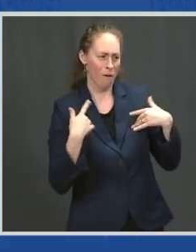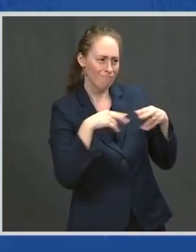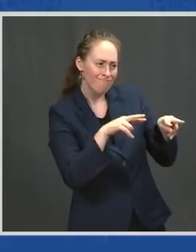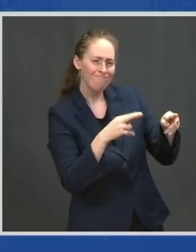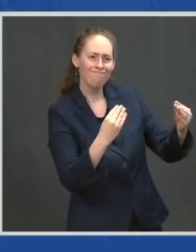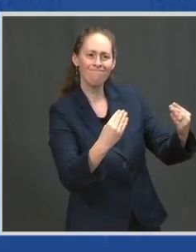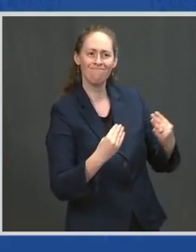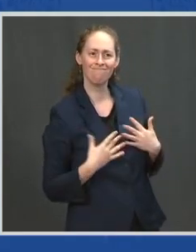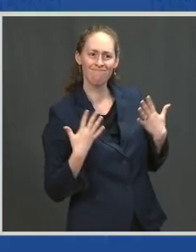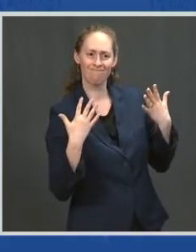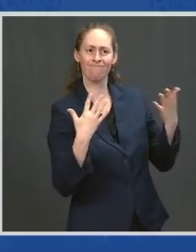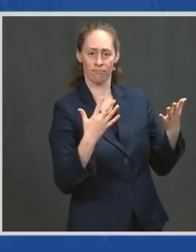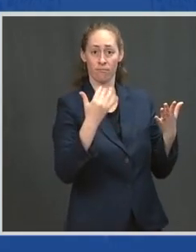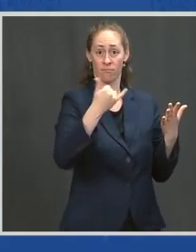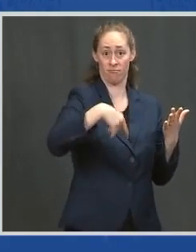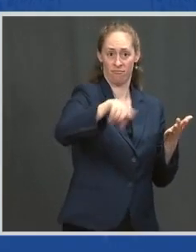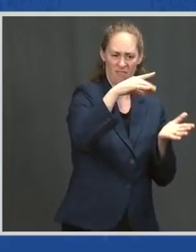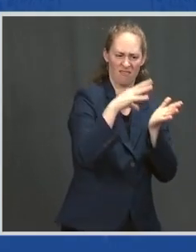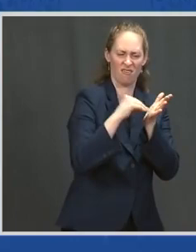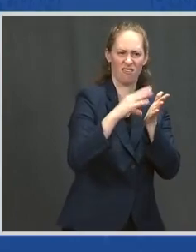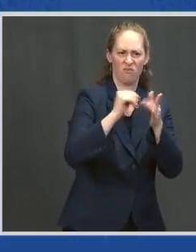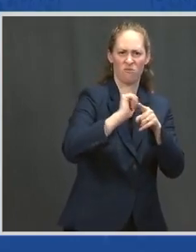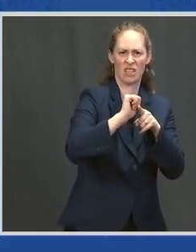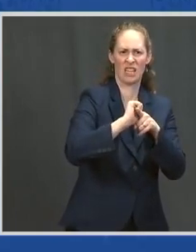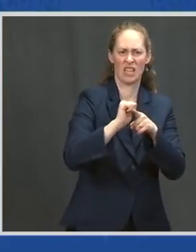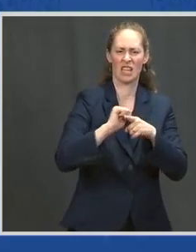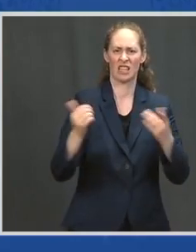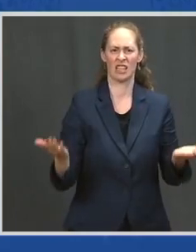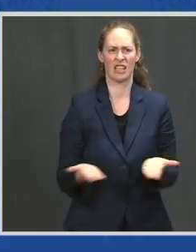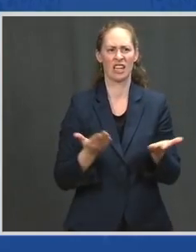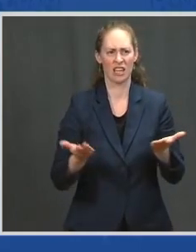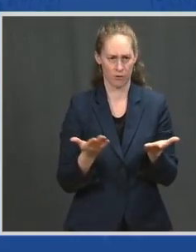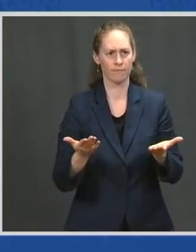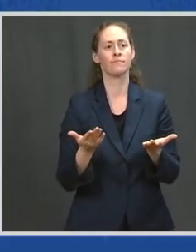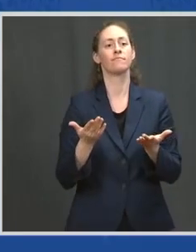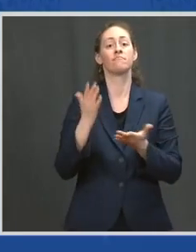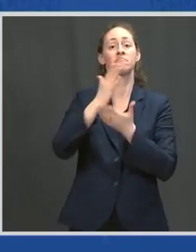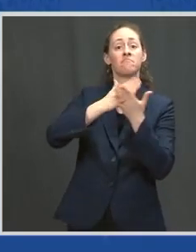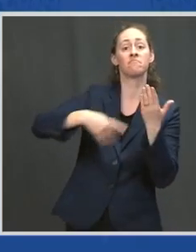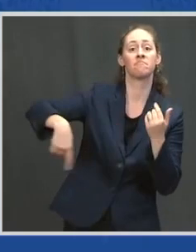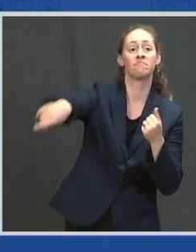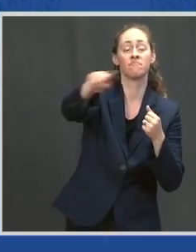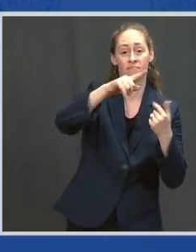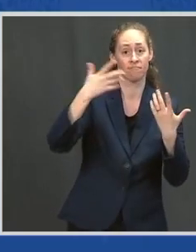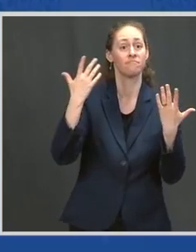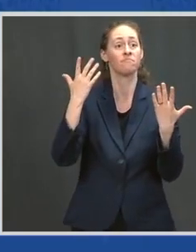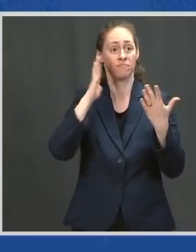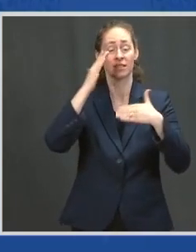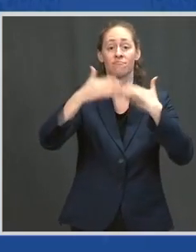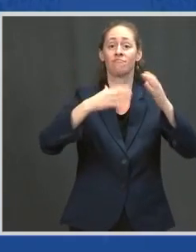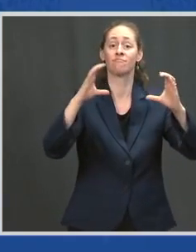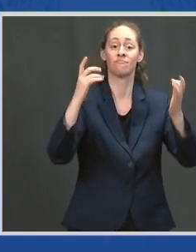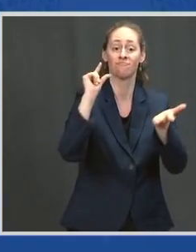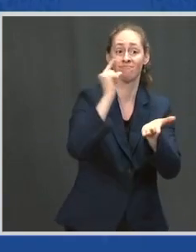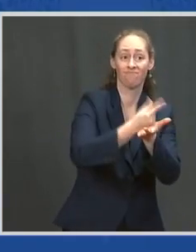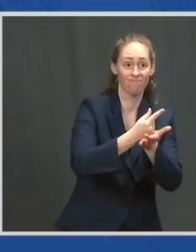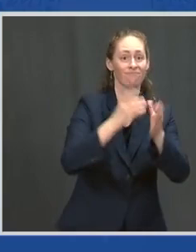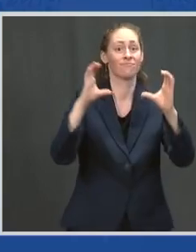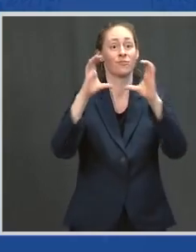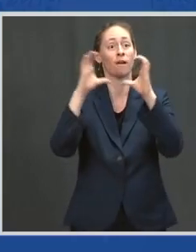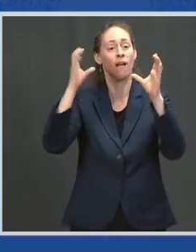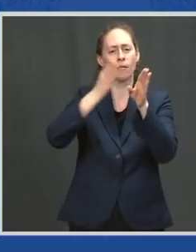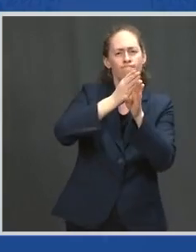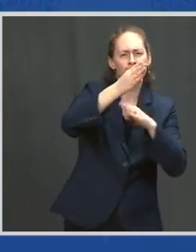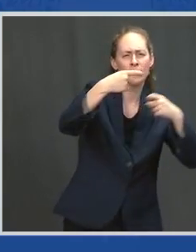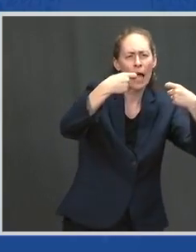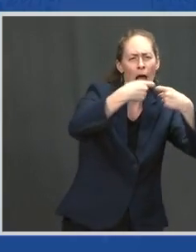here, and some of the students will go on to be plumbers, members of the Pipefitters Local 110, electricians. Look, it means higher union